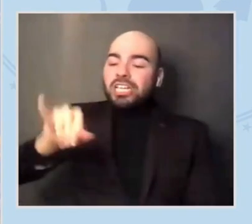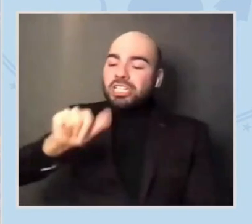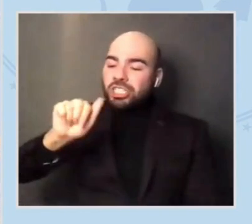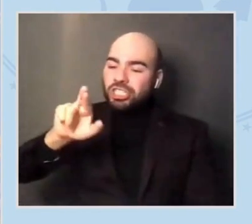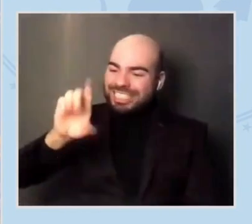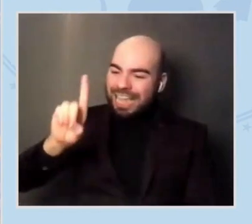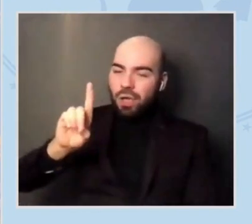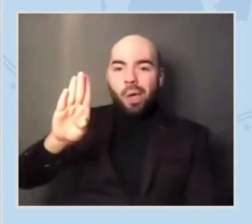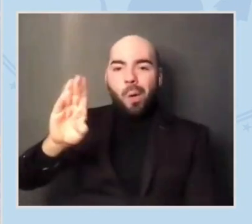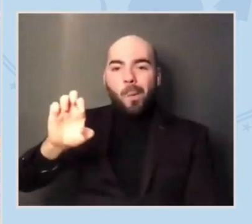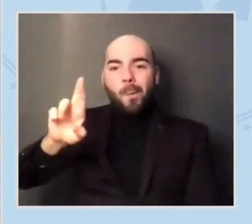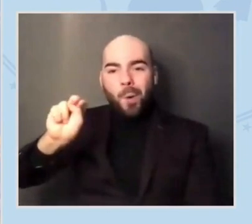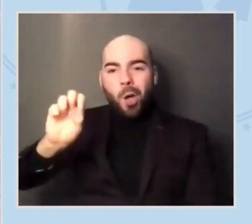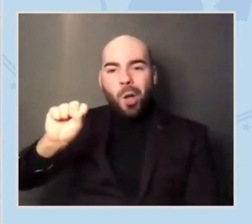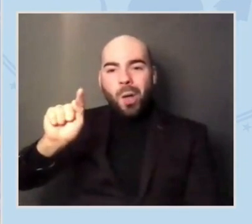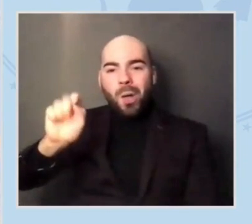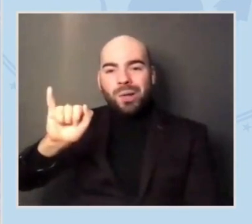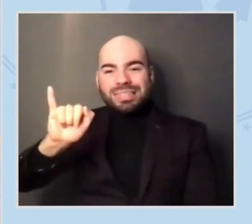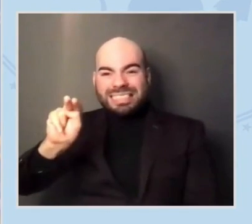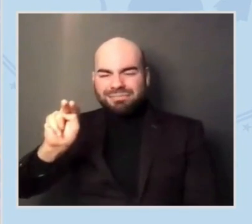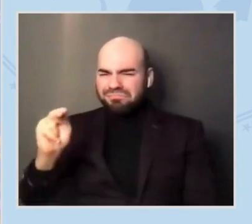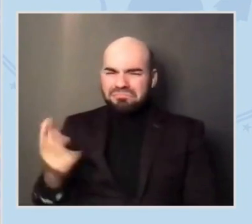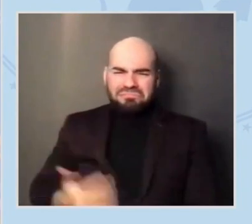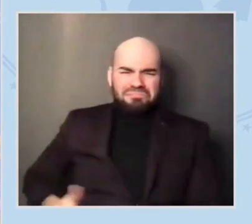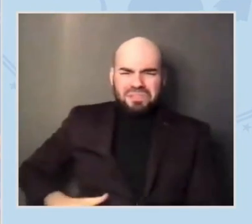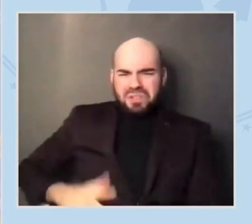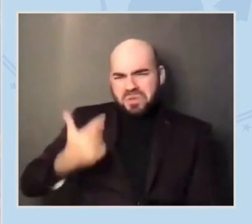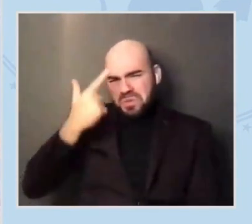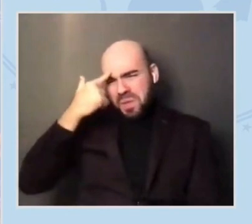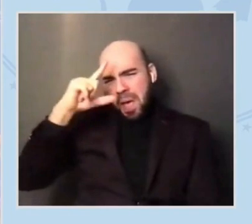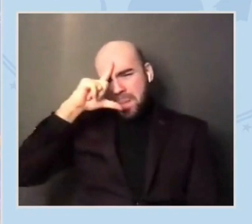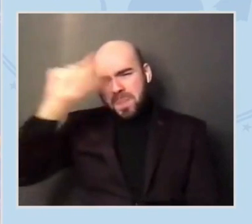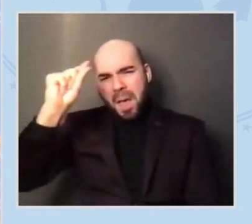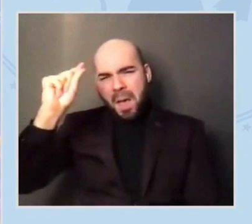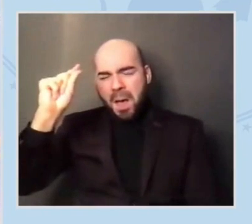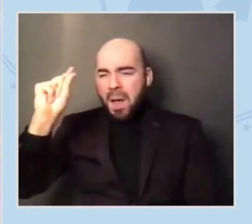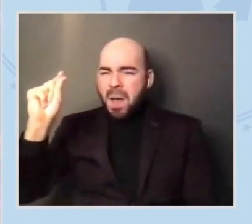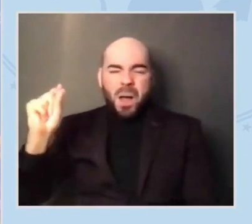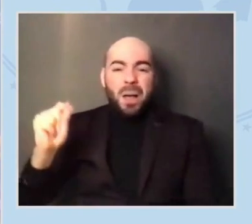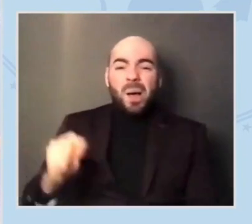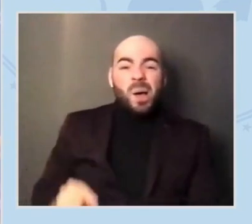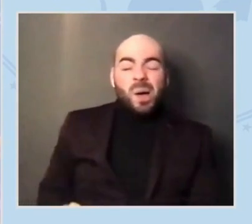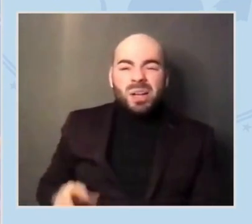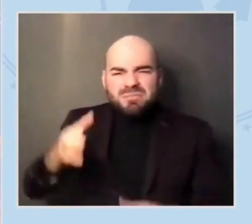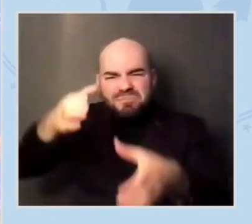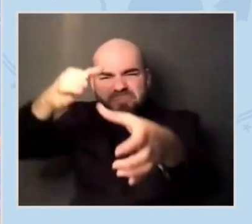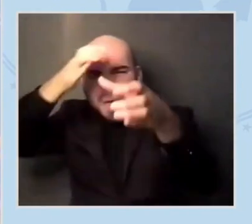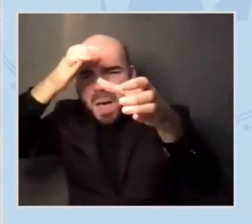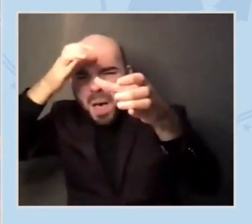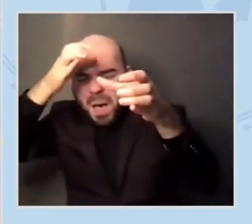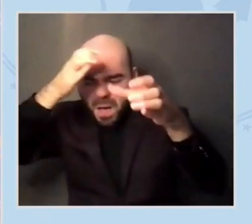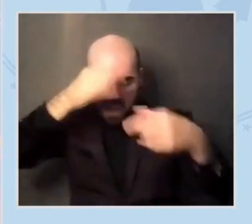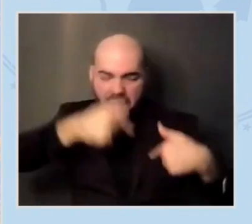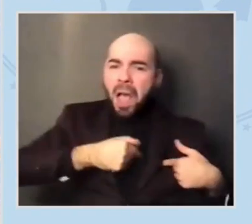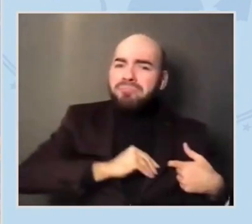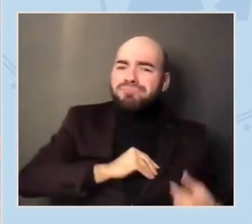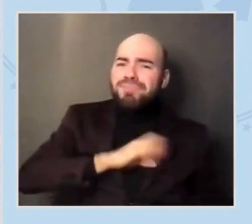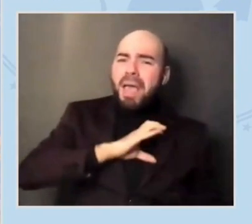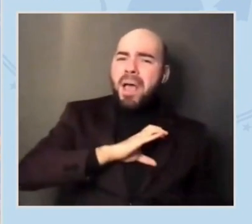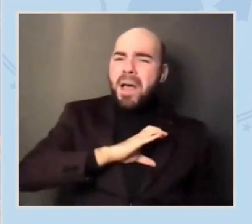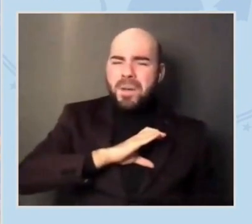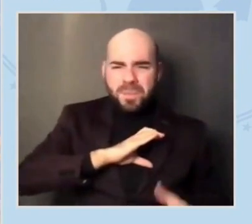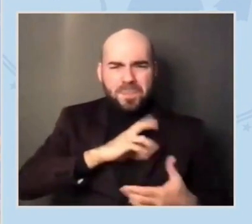time, a brilliant thinker, a quick wit, with a heart as big as his head, and a heart he got from his mom, an educator who raised